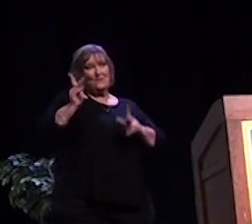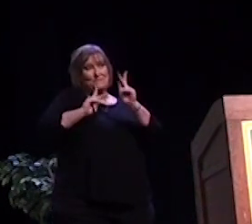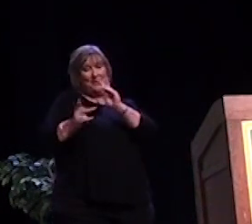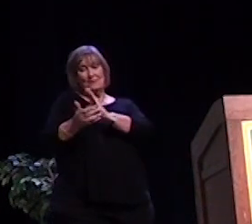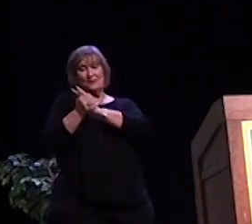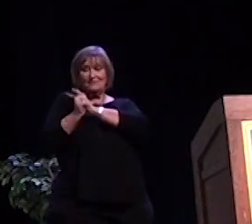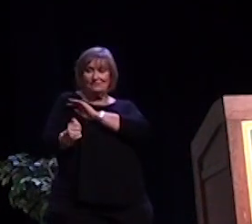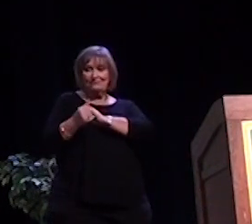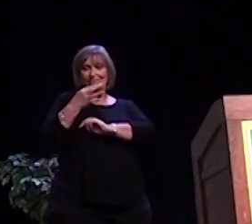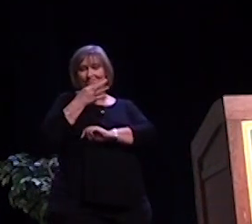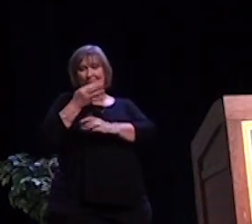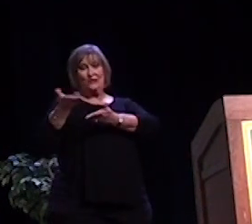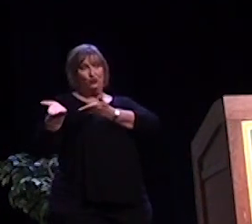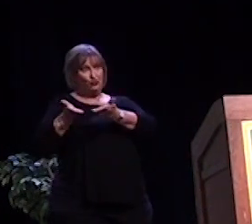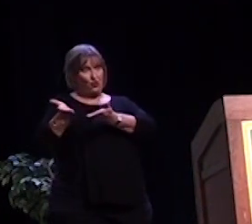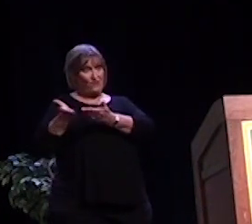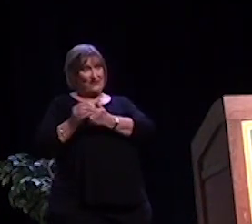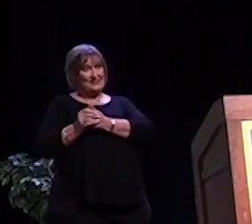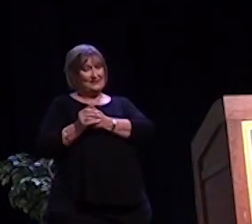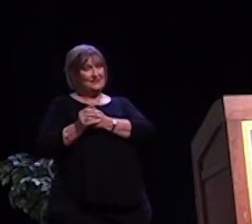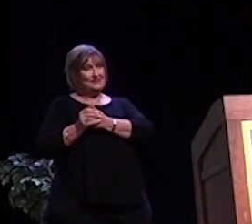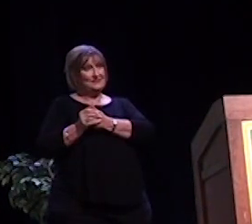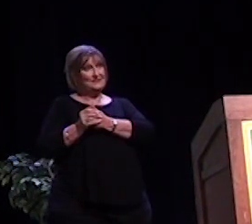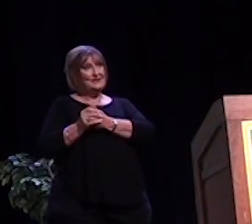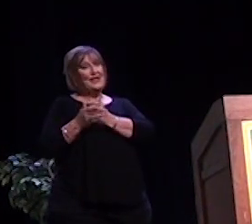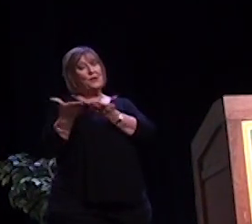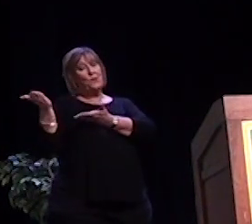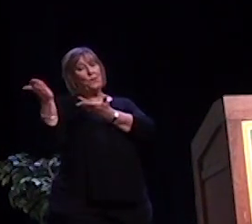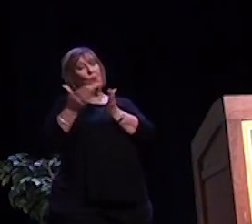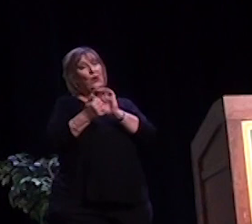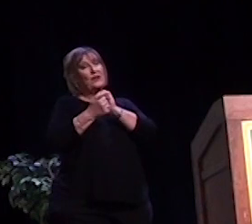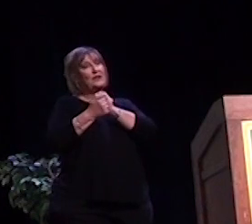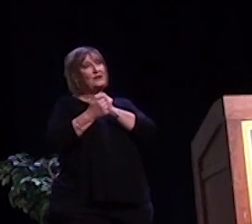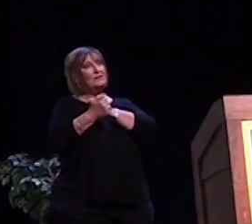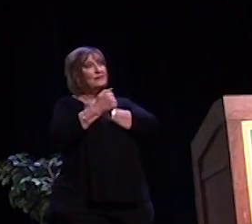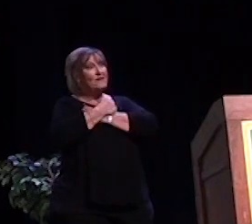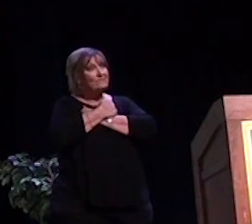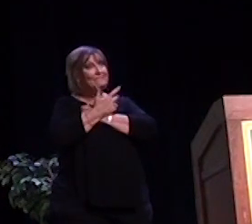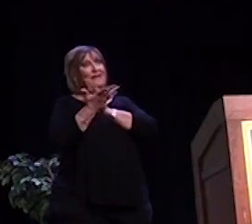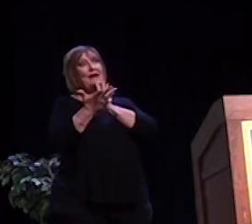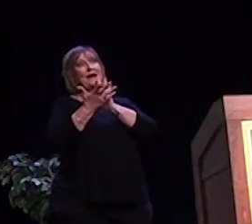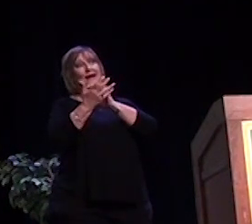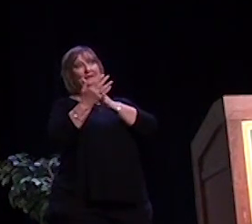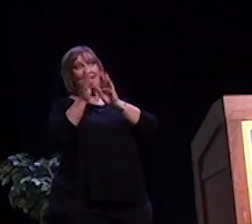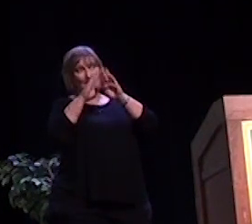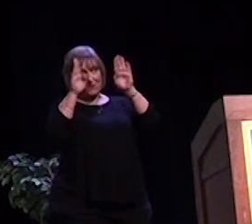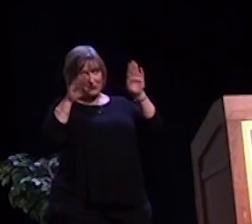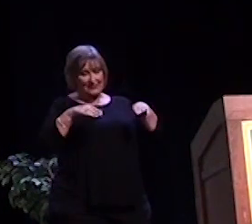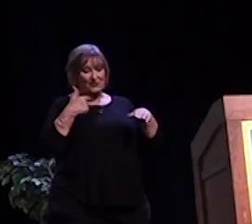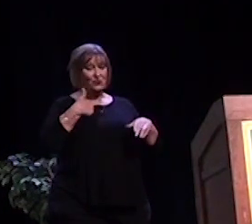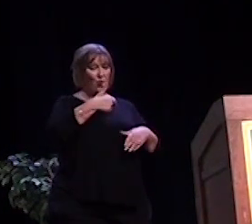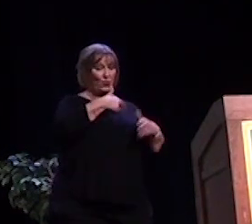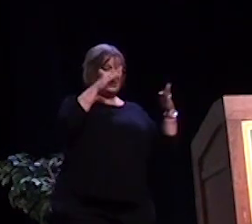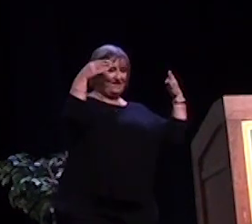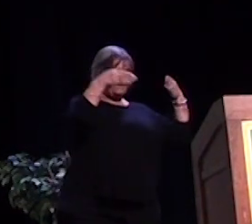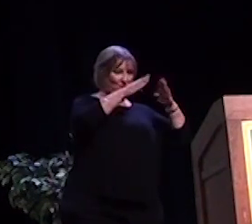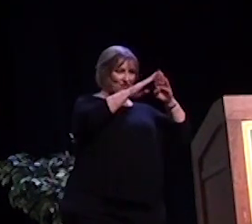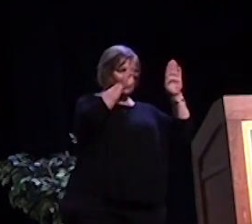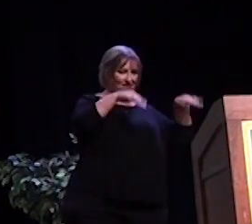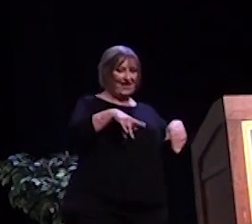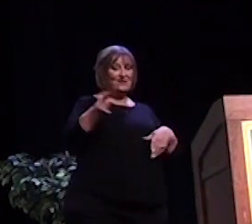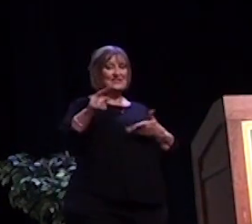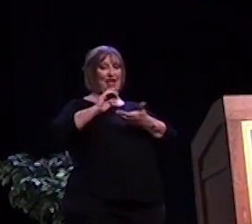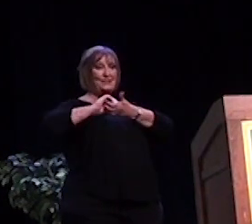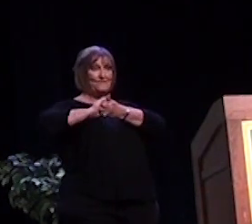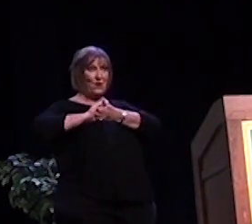and also experts in really love and housing. So we're focusing on the housing, and we're letting our